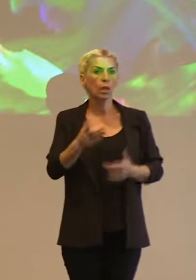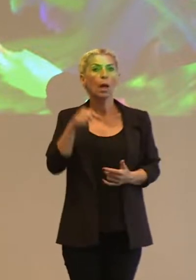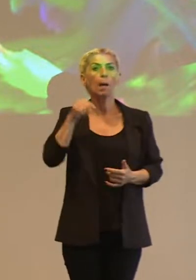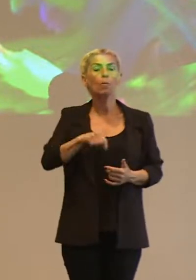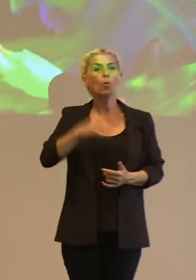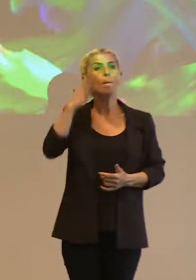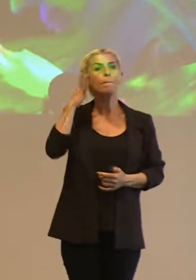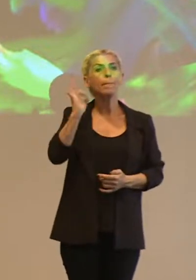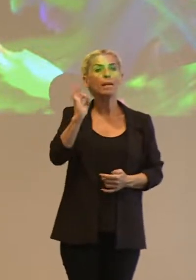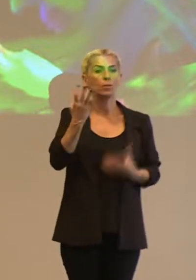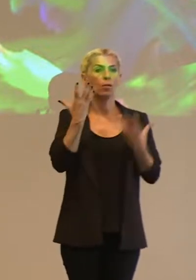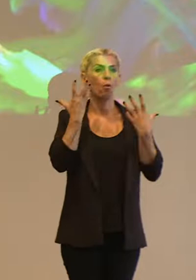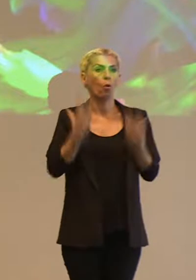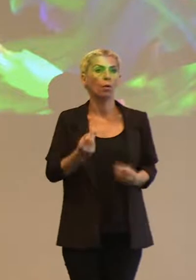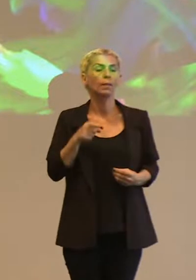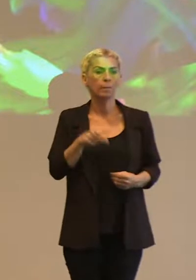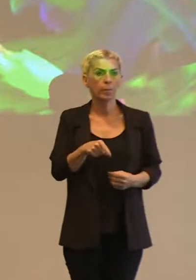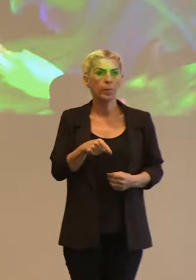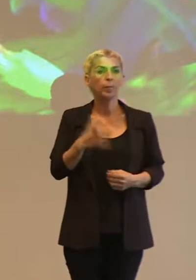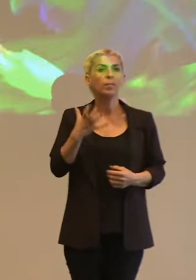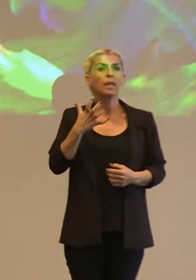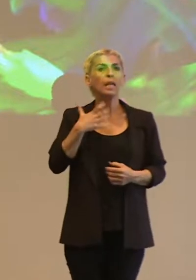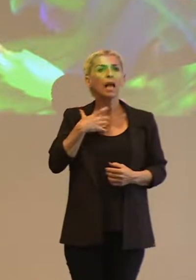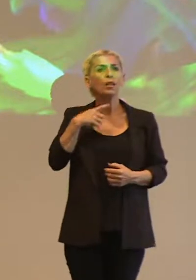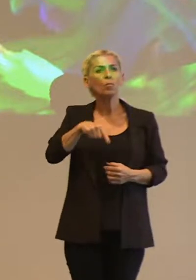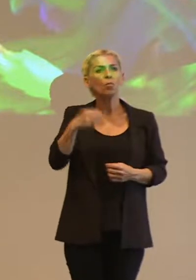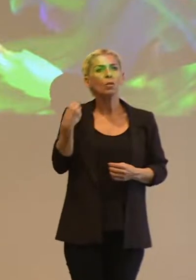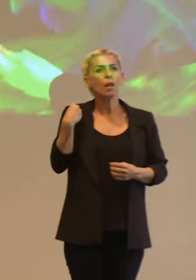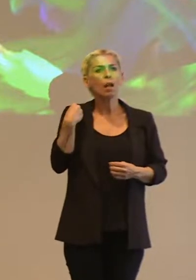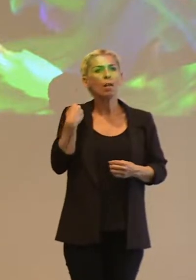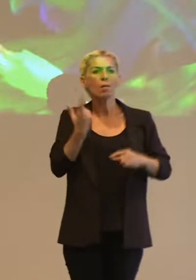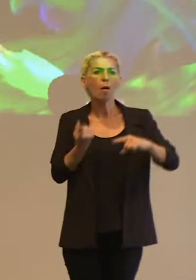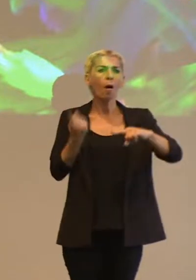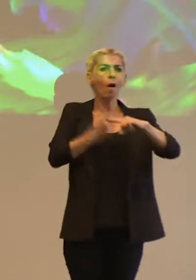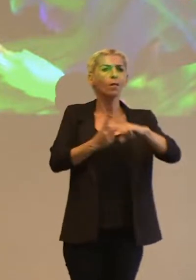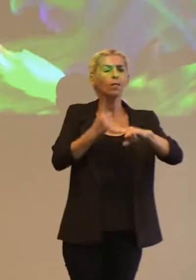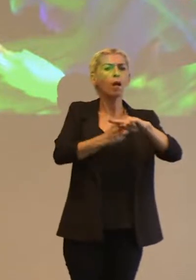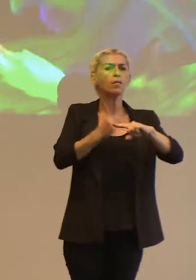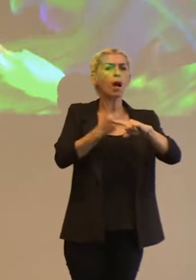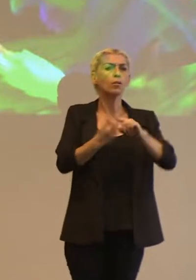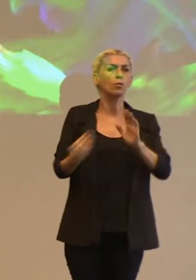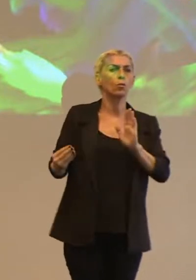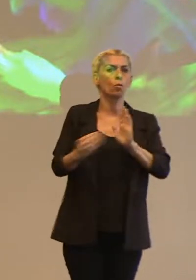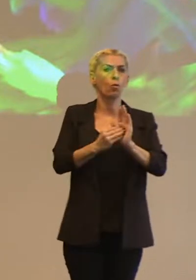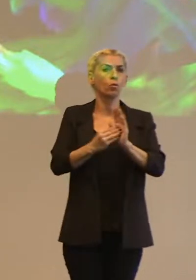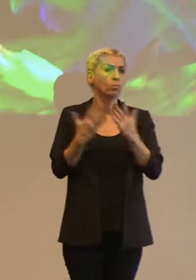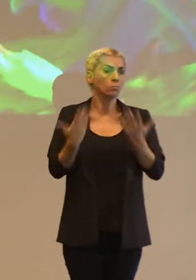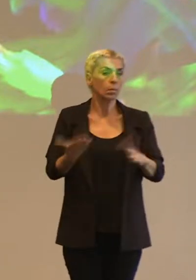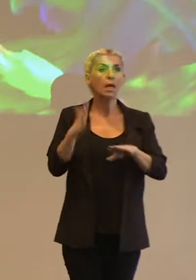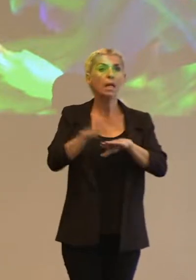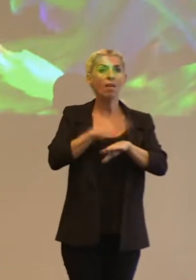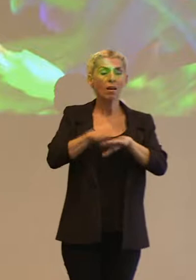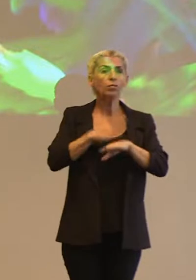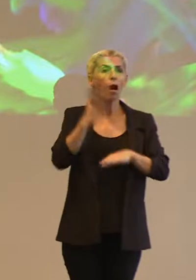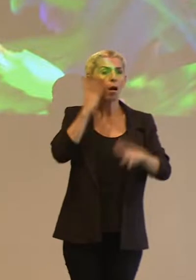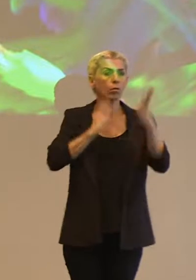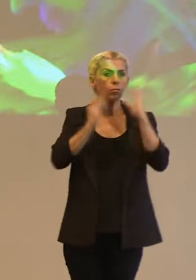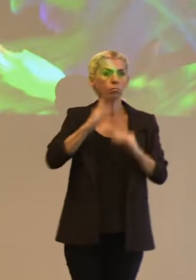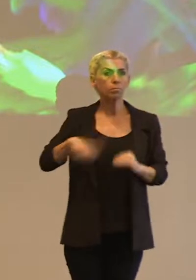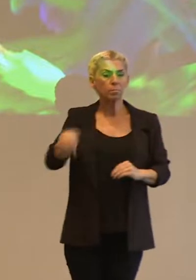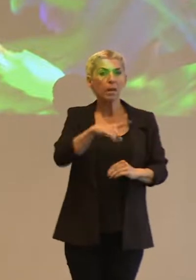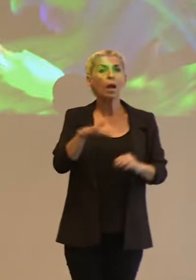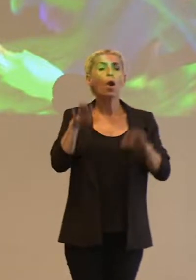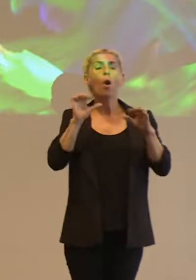with it so this is the methodology we use and today we are about to add a new